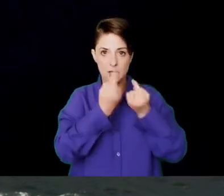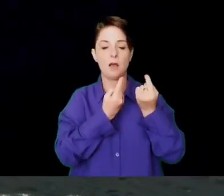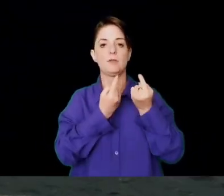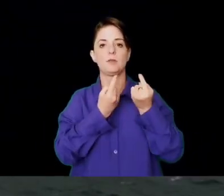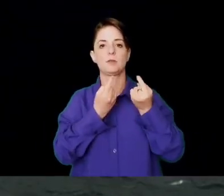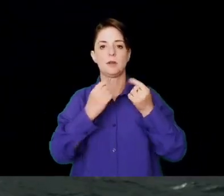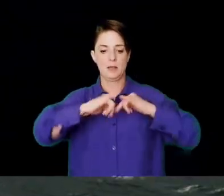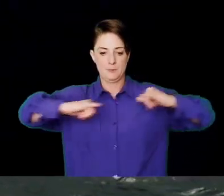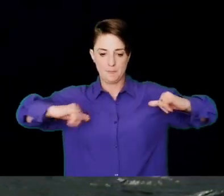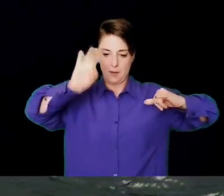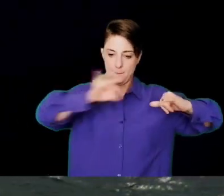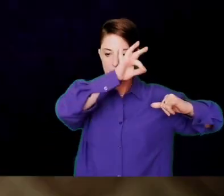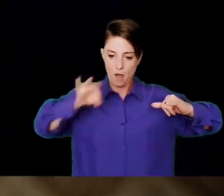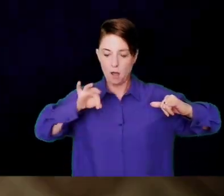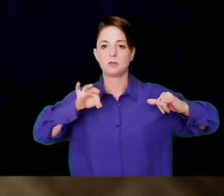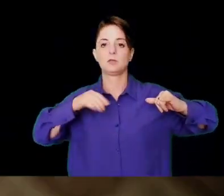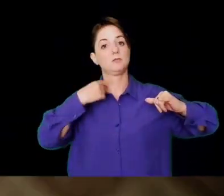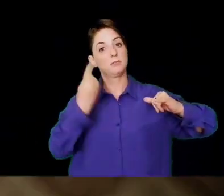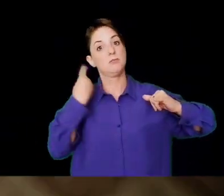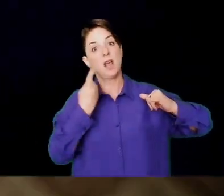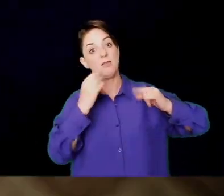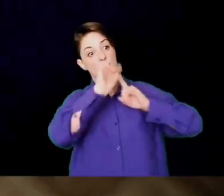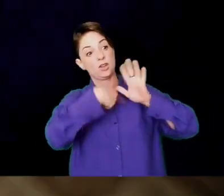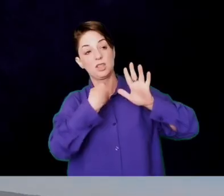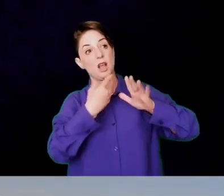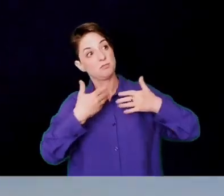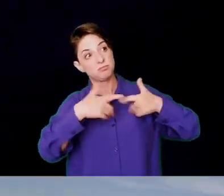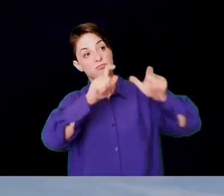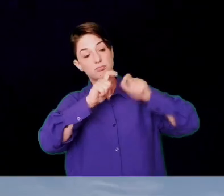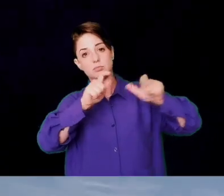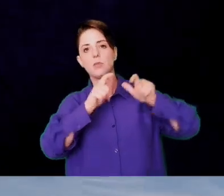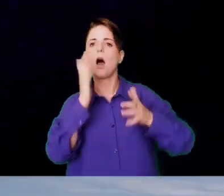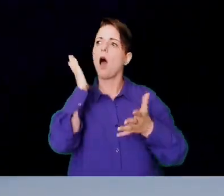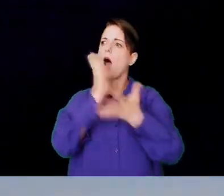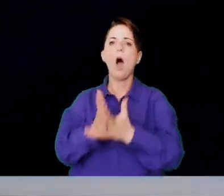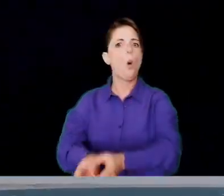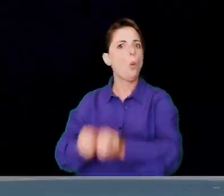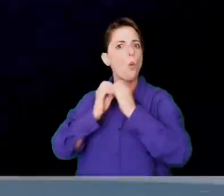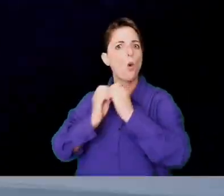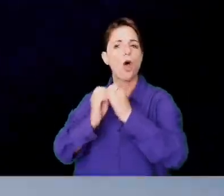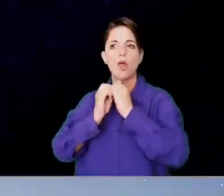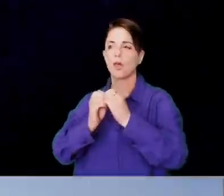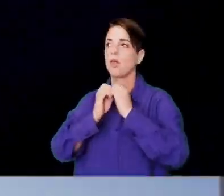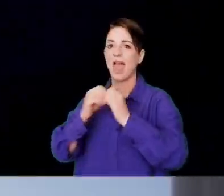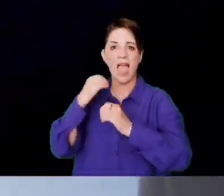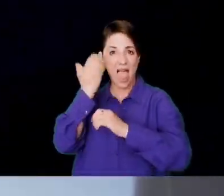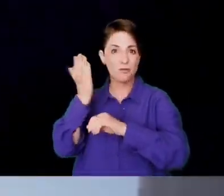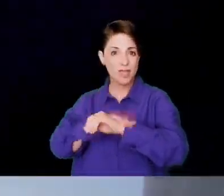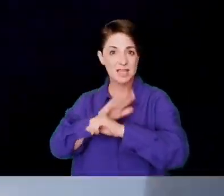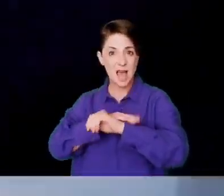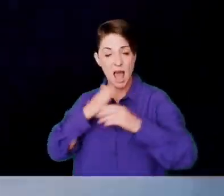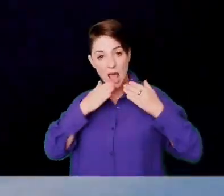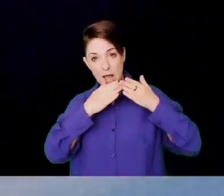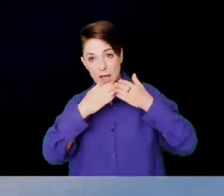them, and they potted them. So the fishermen did this project. A very worthwhile project. Every time I